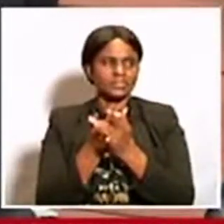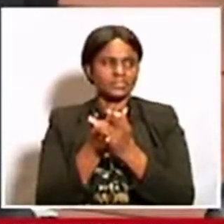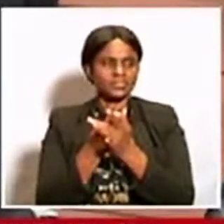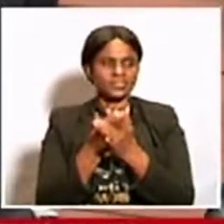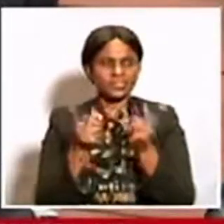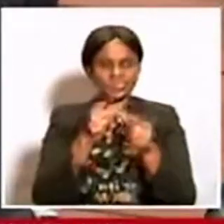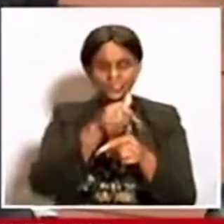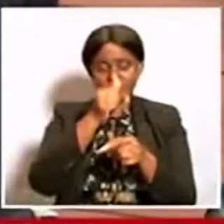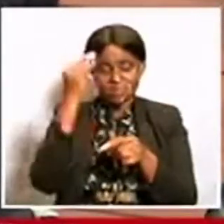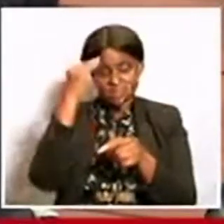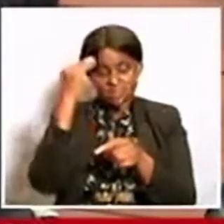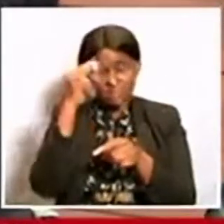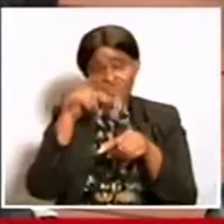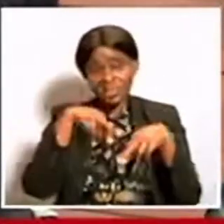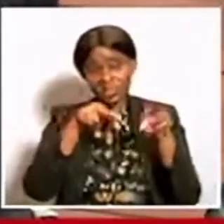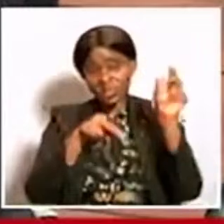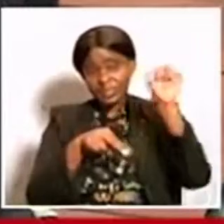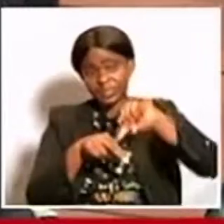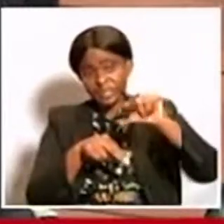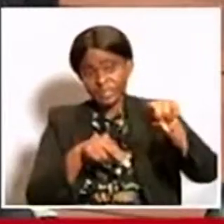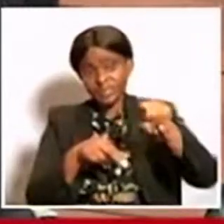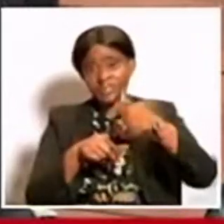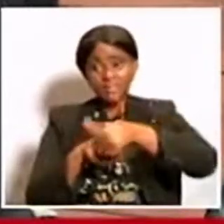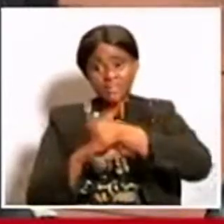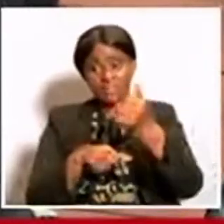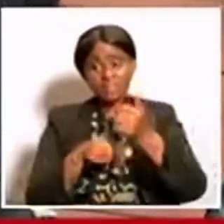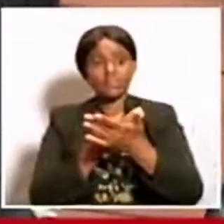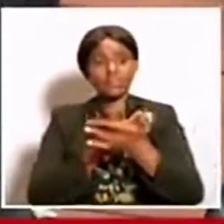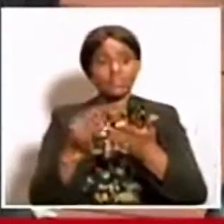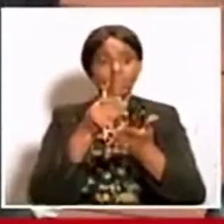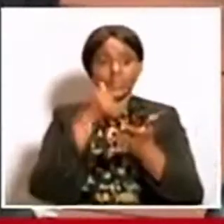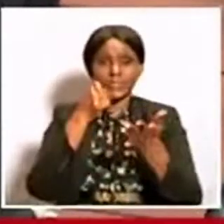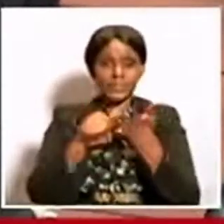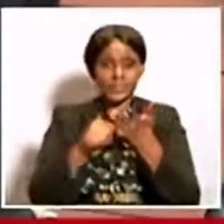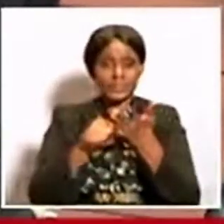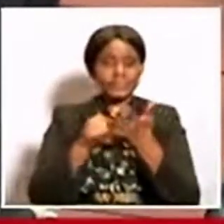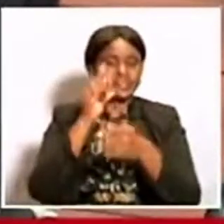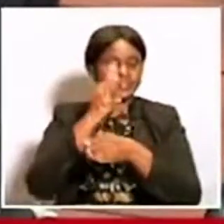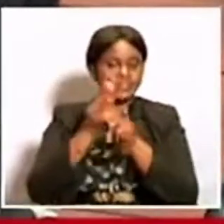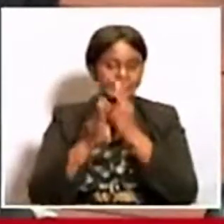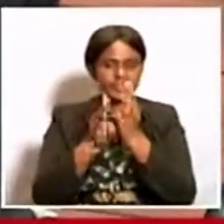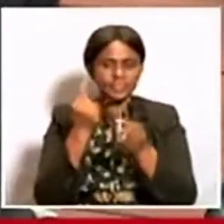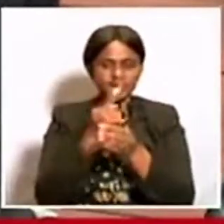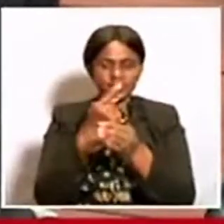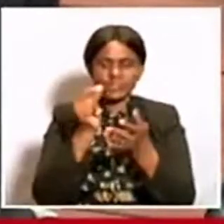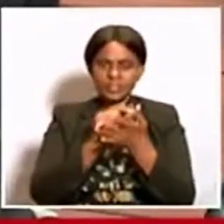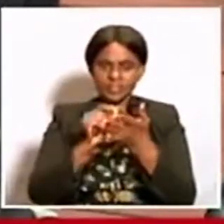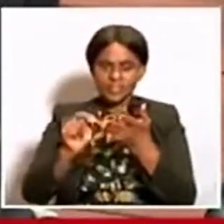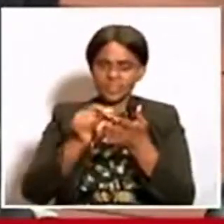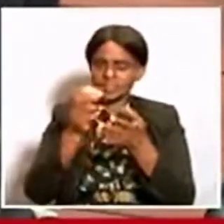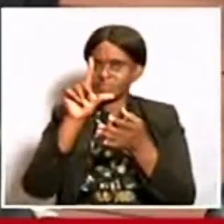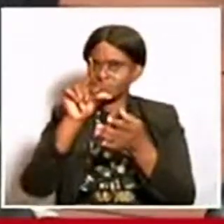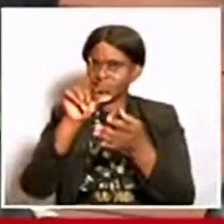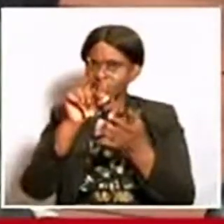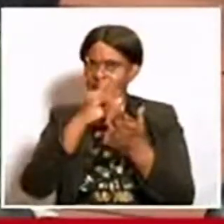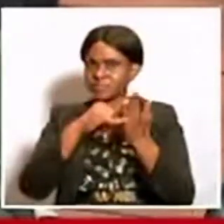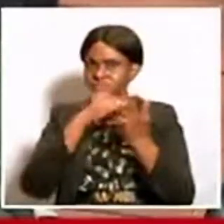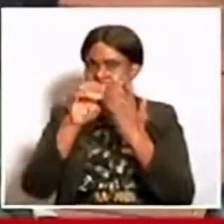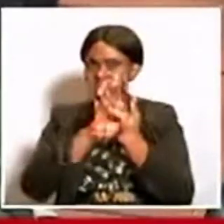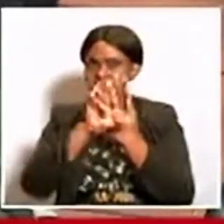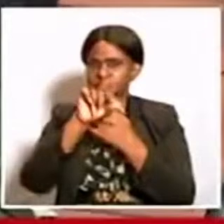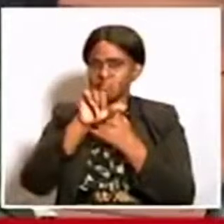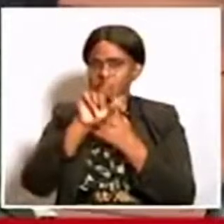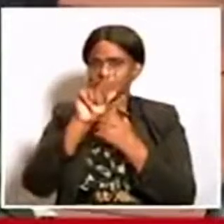when he knew that there was a bad road? Then he fails to. The letter to the contractor, Chair, was only written on 20th June